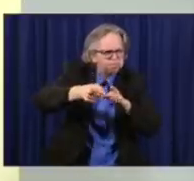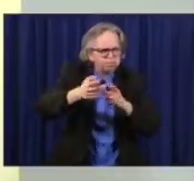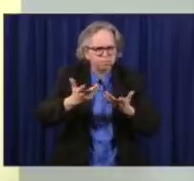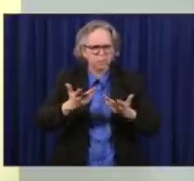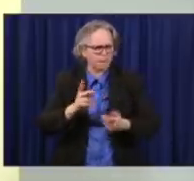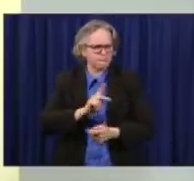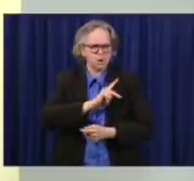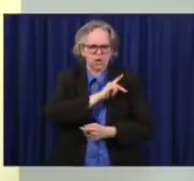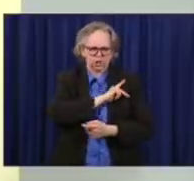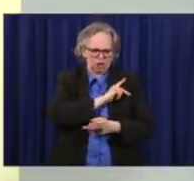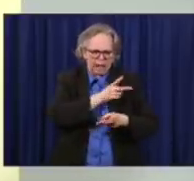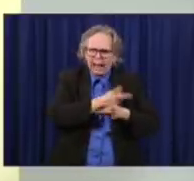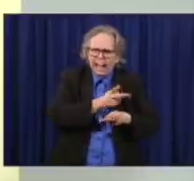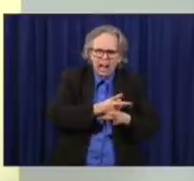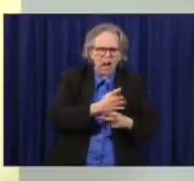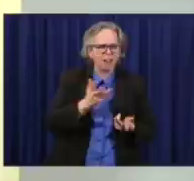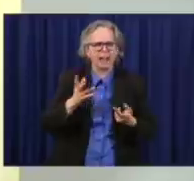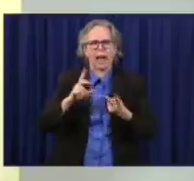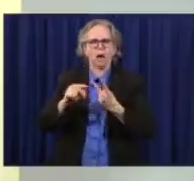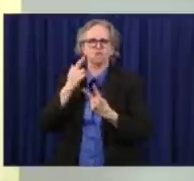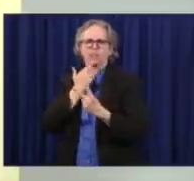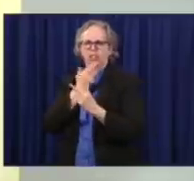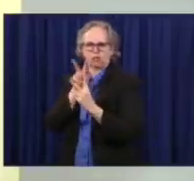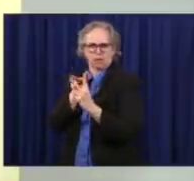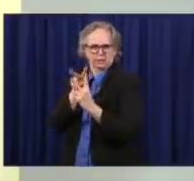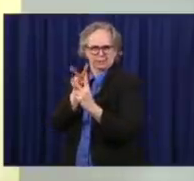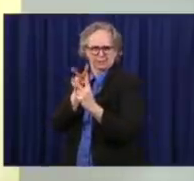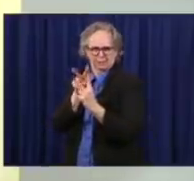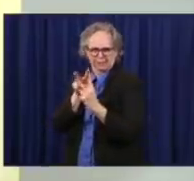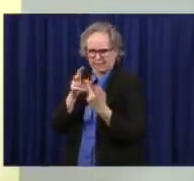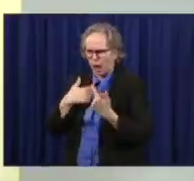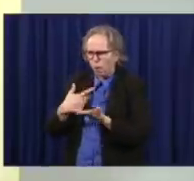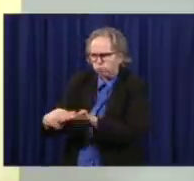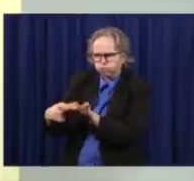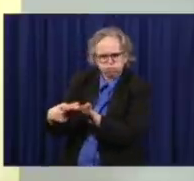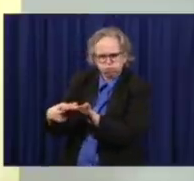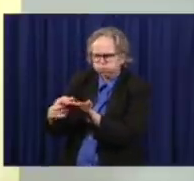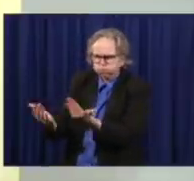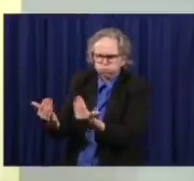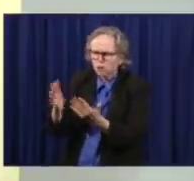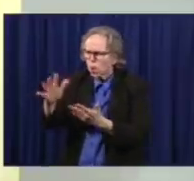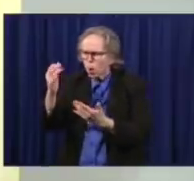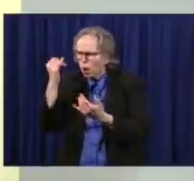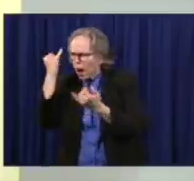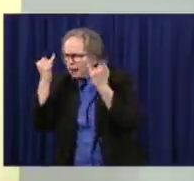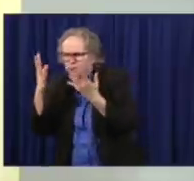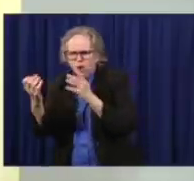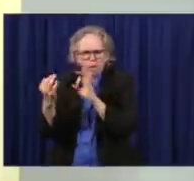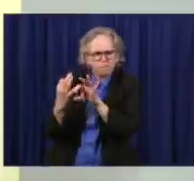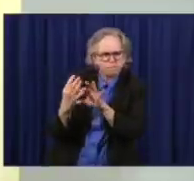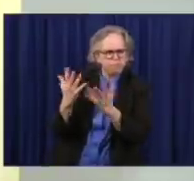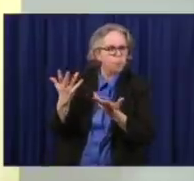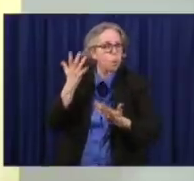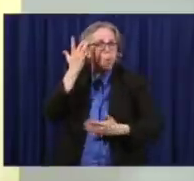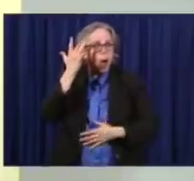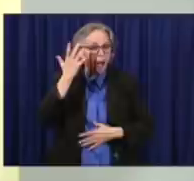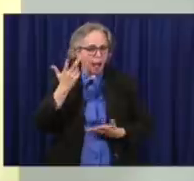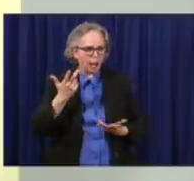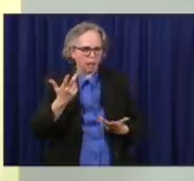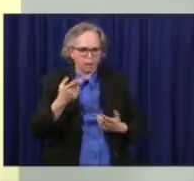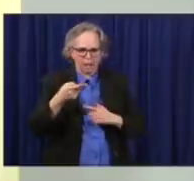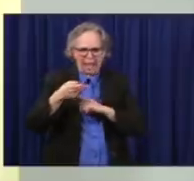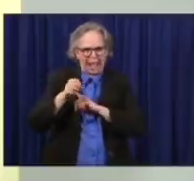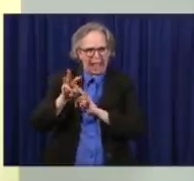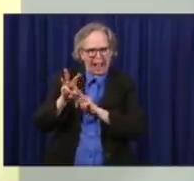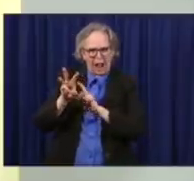best recommendations from the industry to make sure that we get the how right, so that when it starts